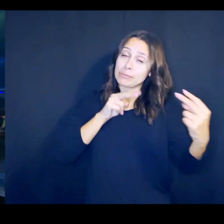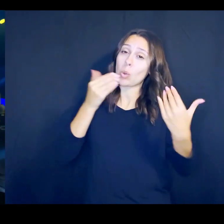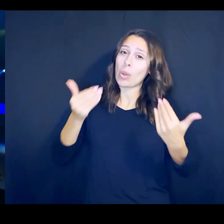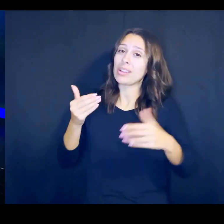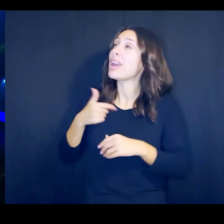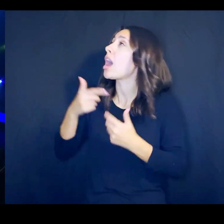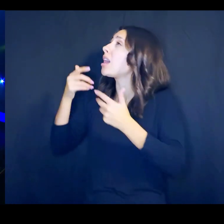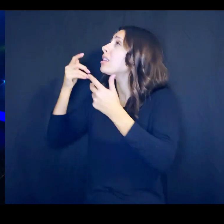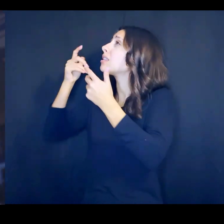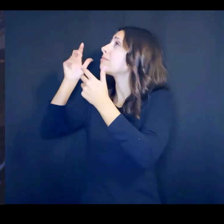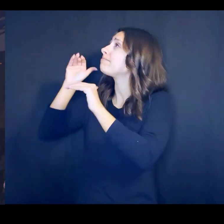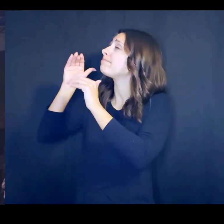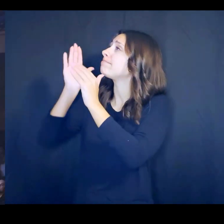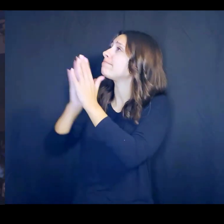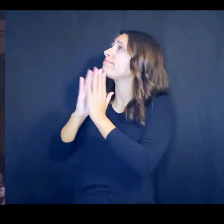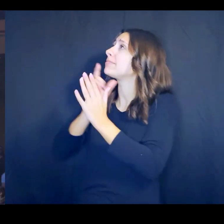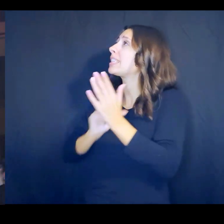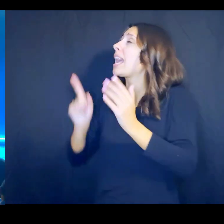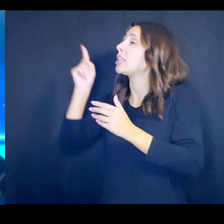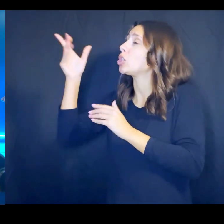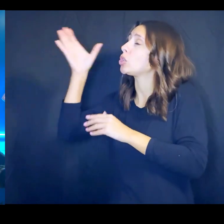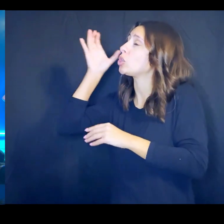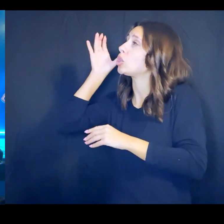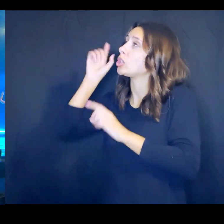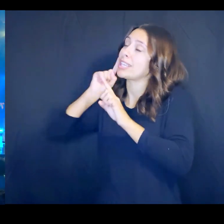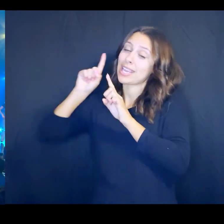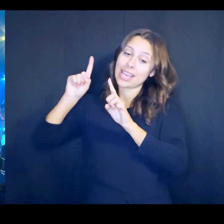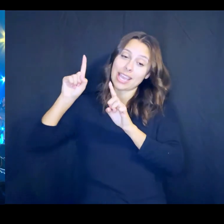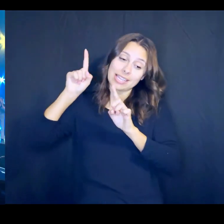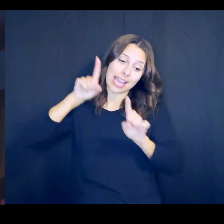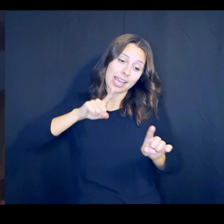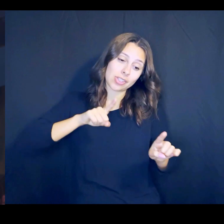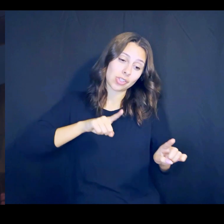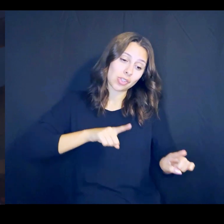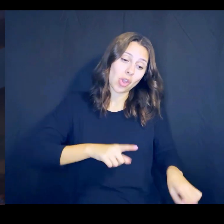him right now. Say, I saw the Lord.